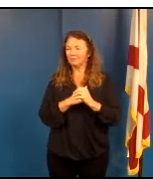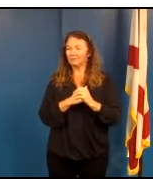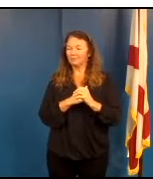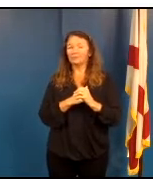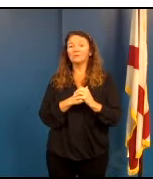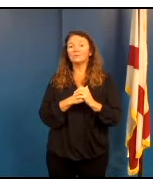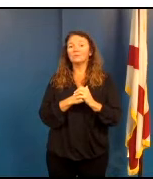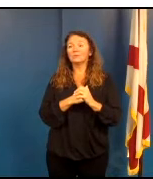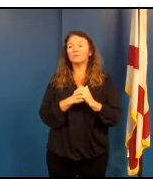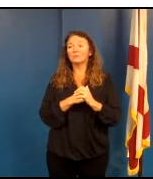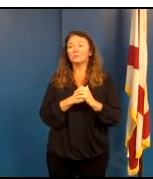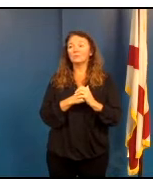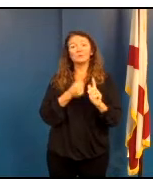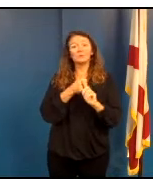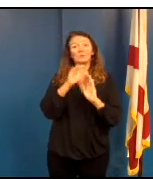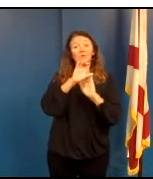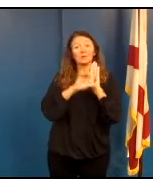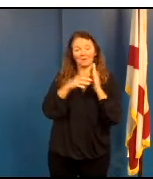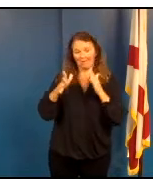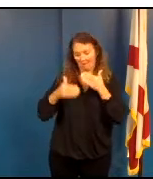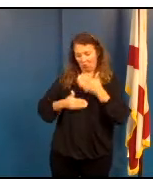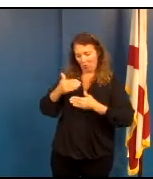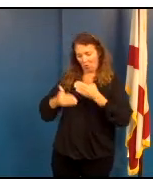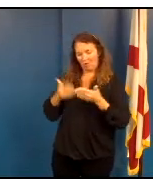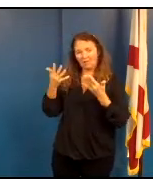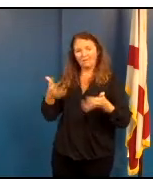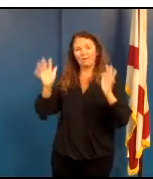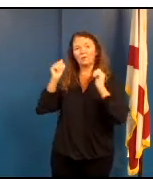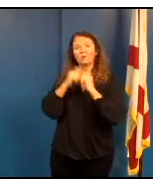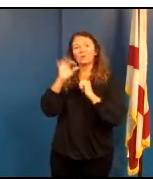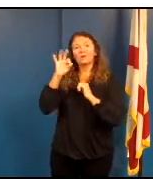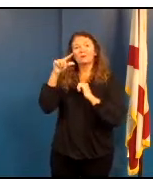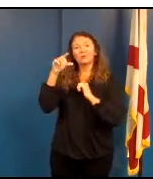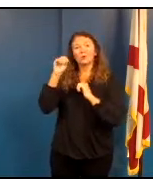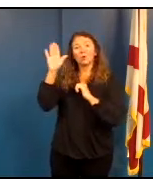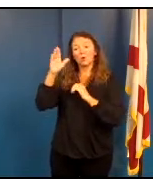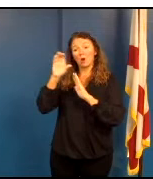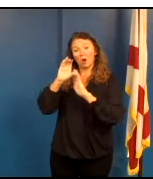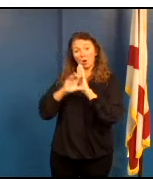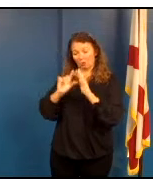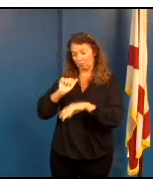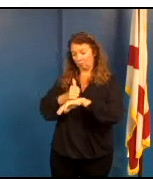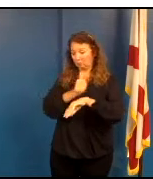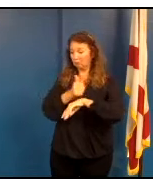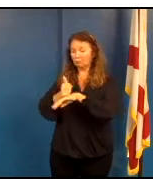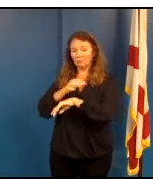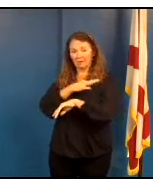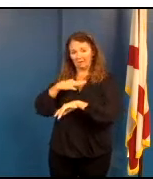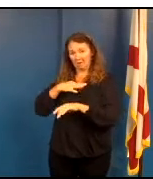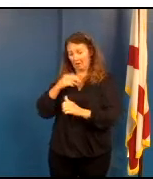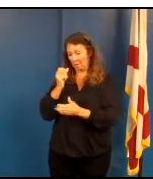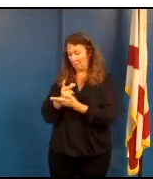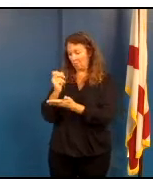There we go. We've completed the process of revising the FGO constitution, and faculty have approved the